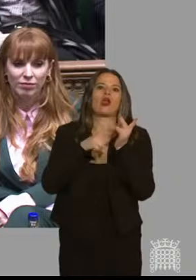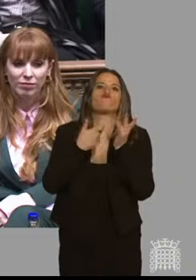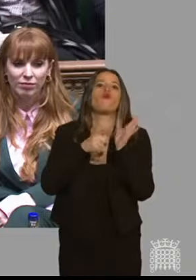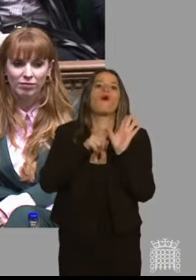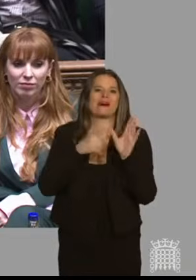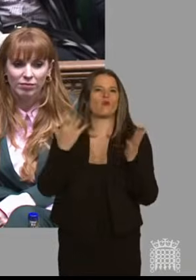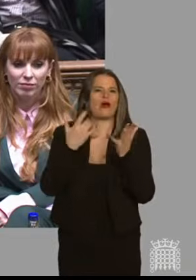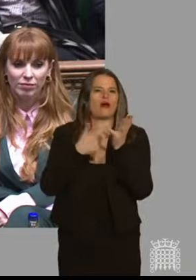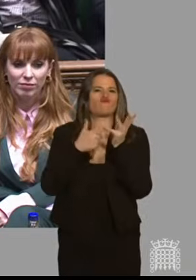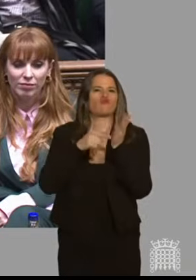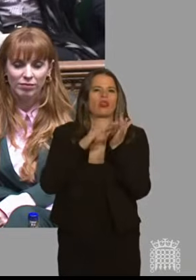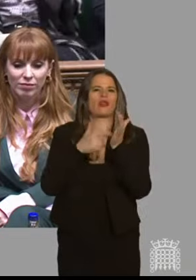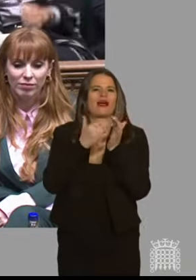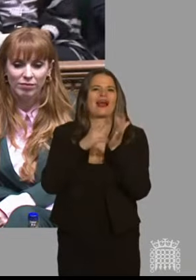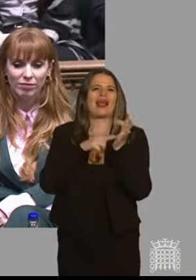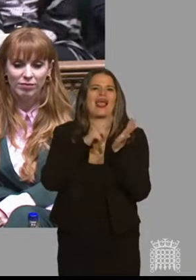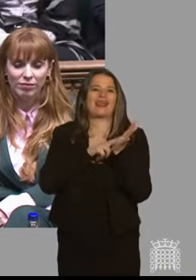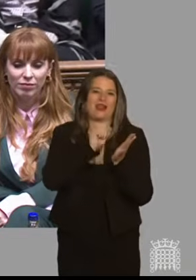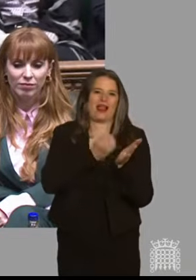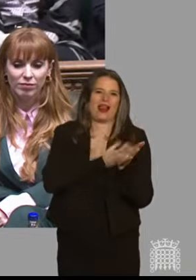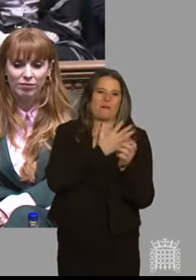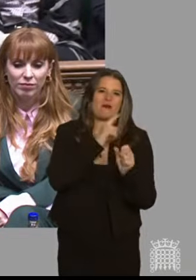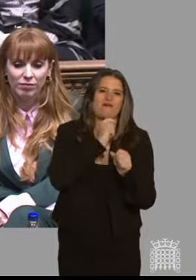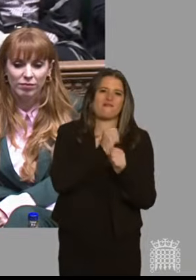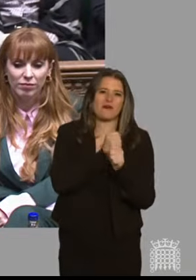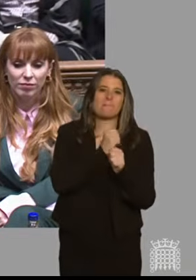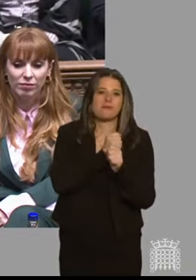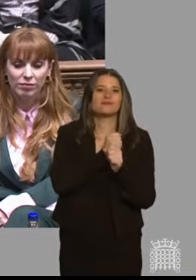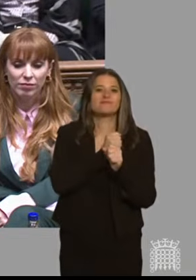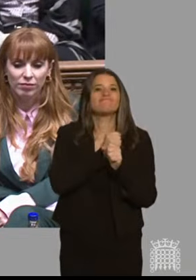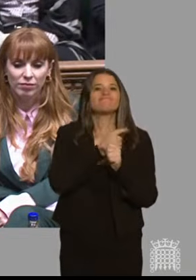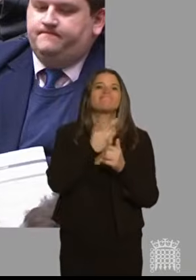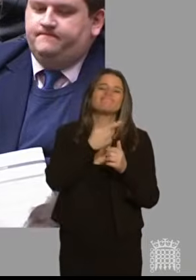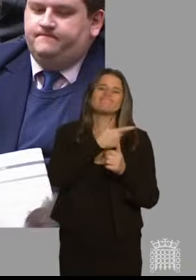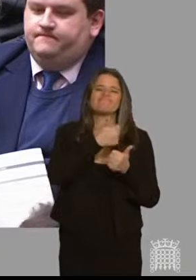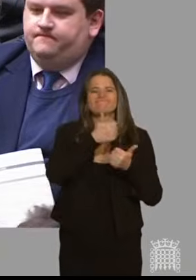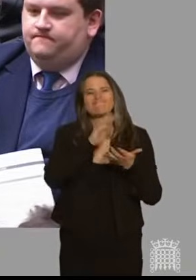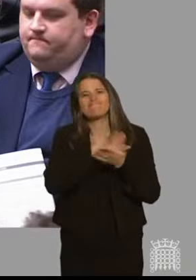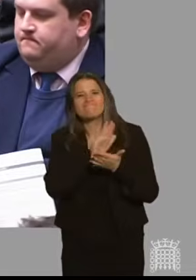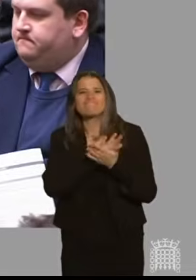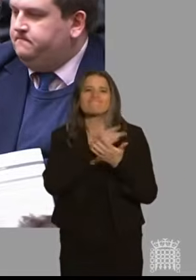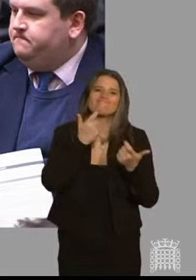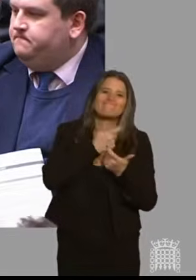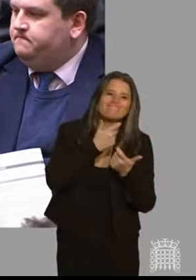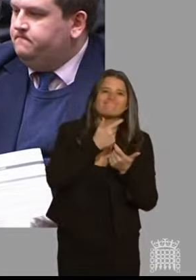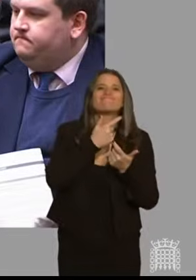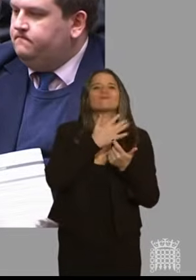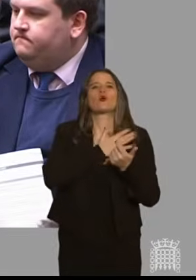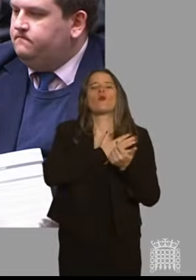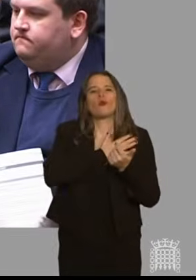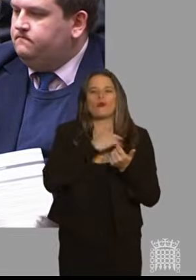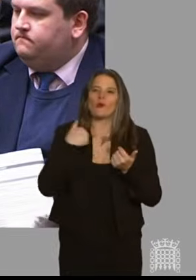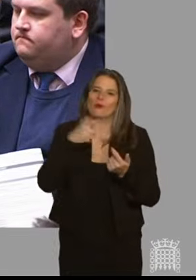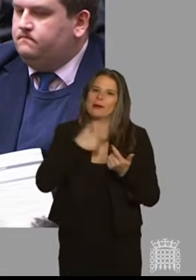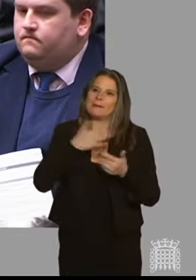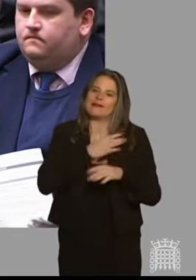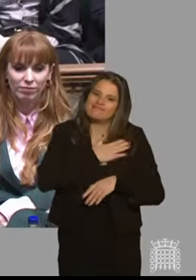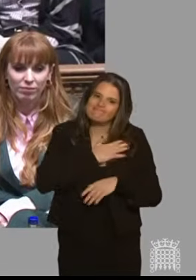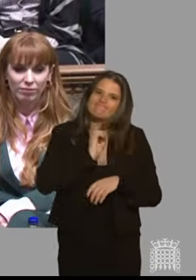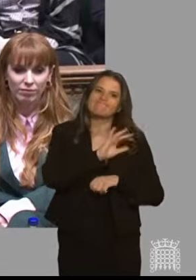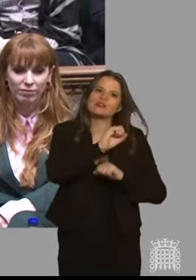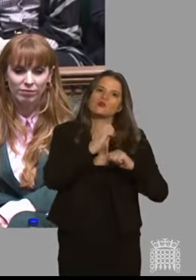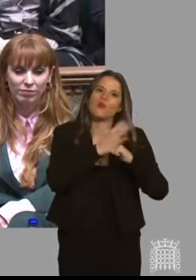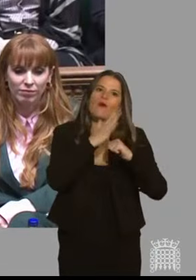well-deserved retirement. She has served this House and her constituents with a real sense of duty, and